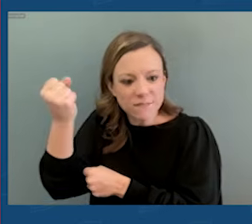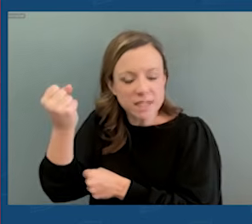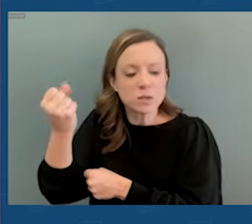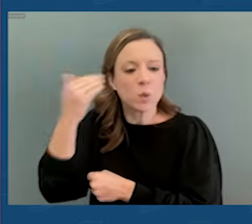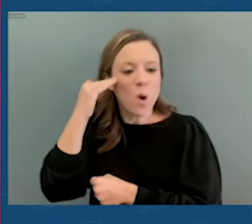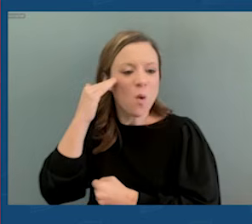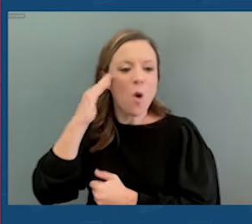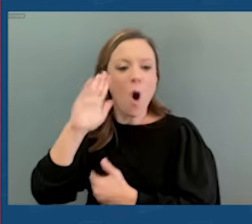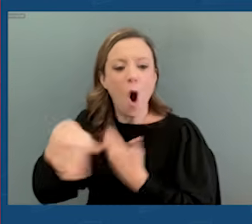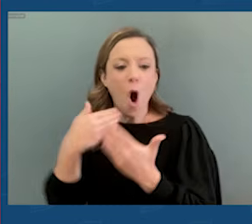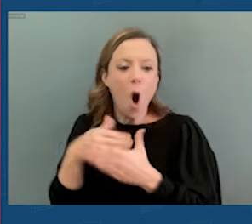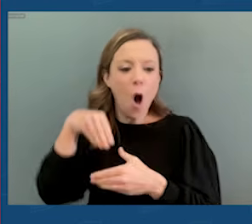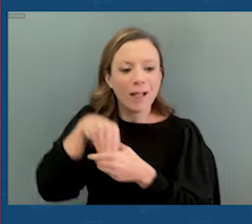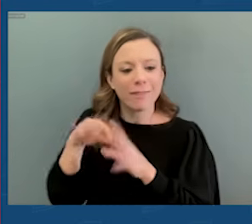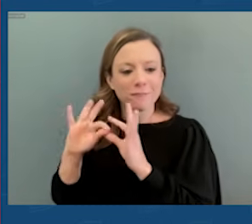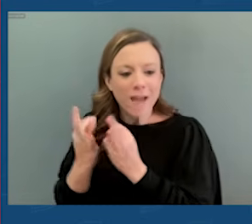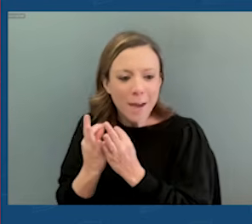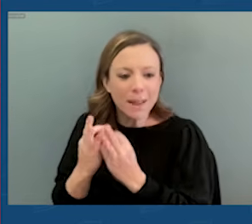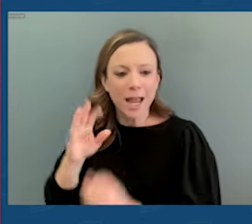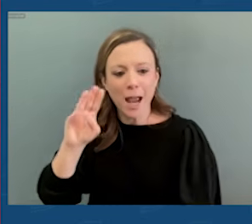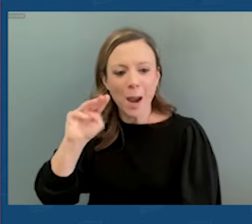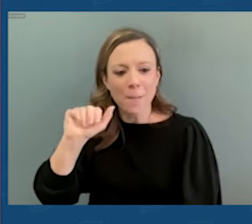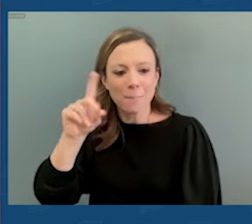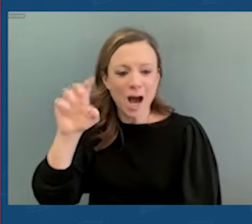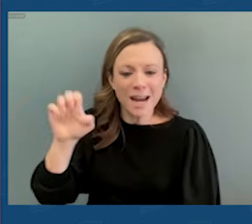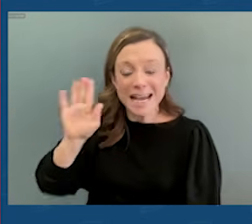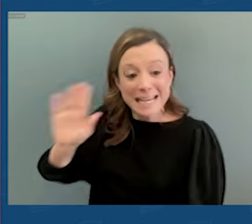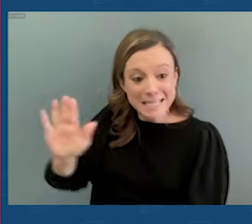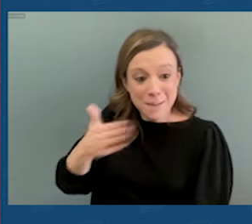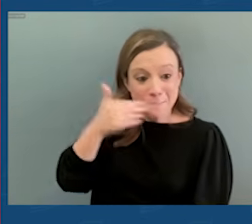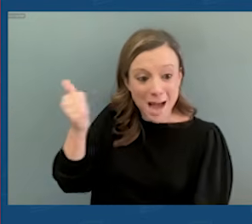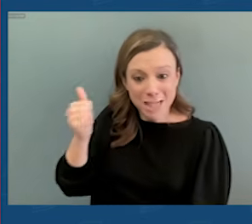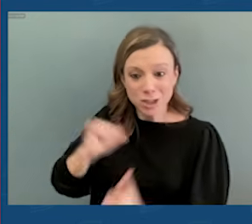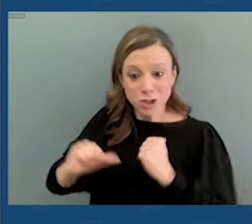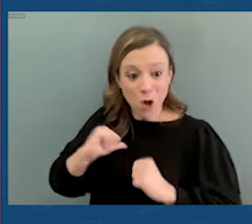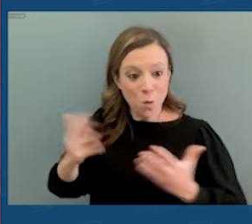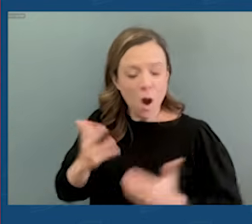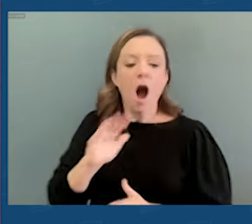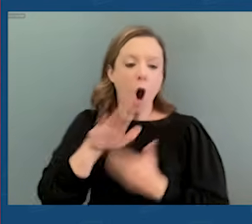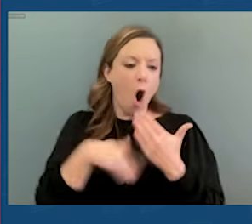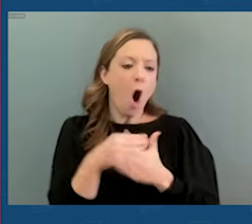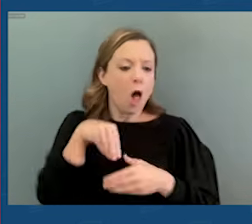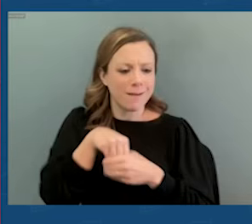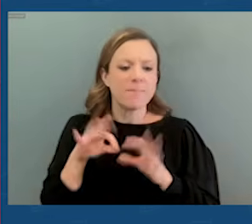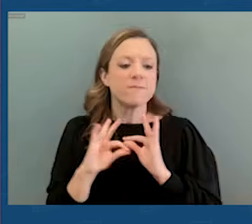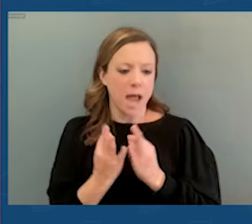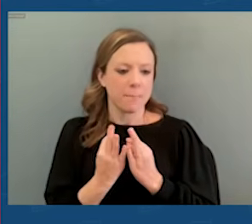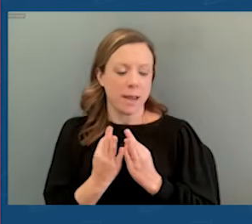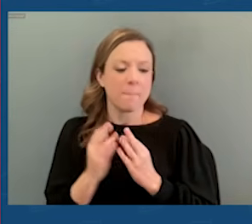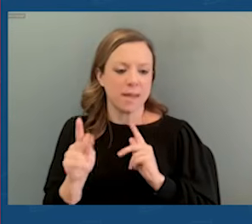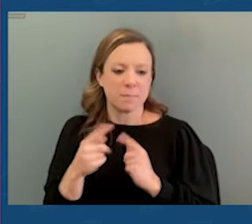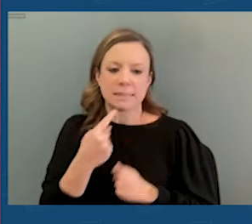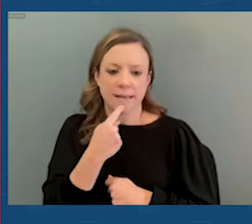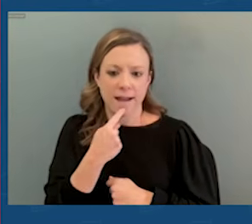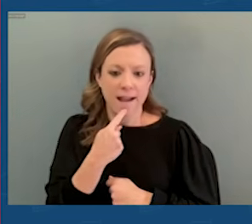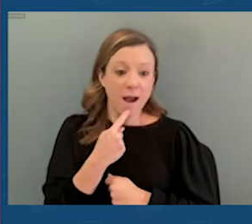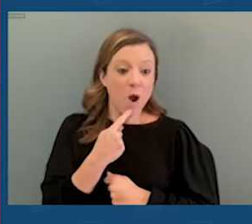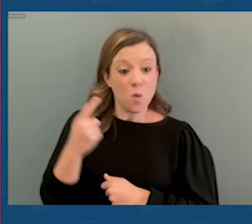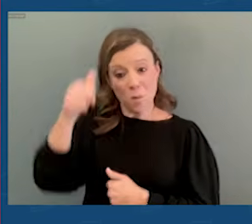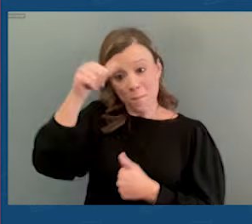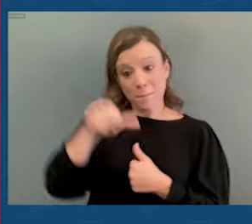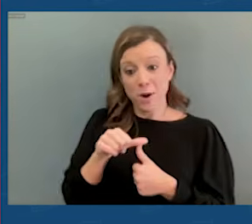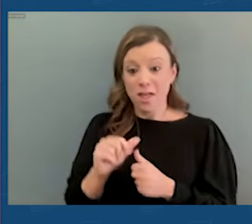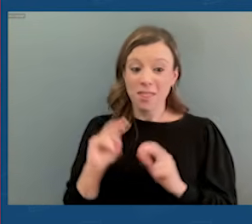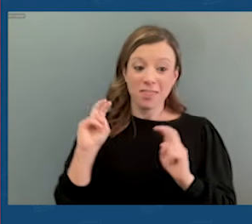and Maude. And people said, well, his best show is easily All in the Family. Some of us remember the theme song. Boy, the way Glenn